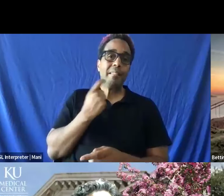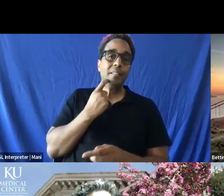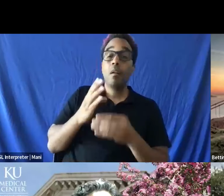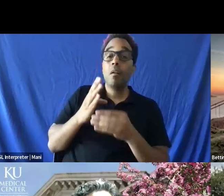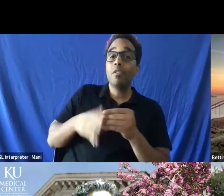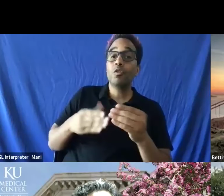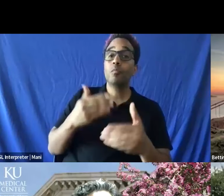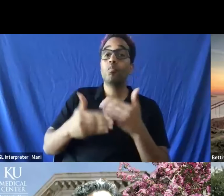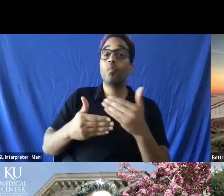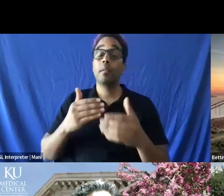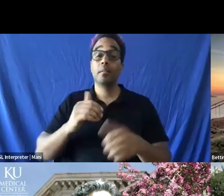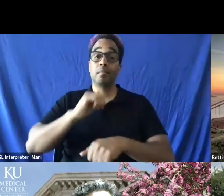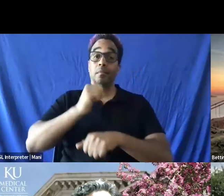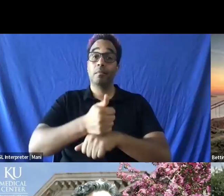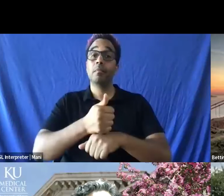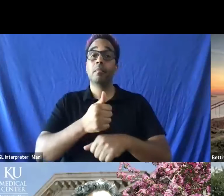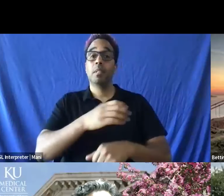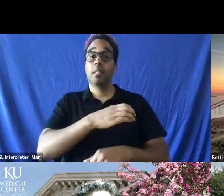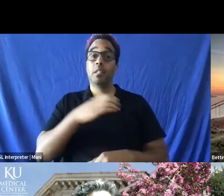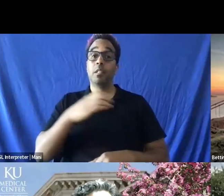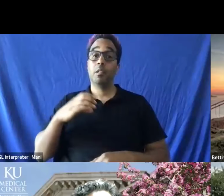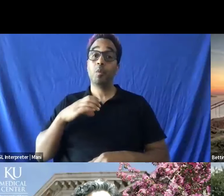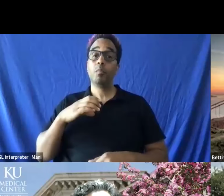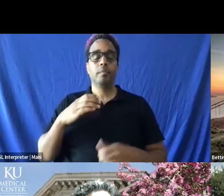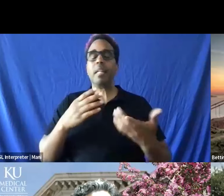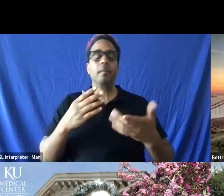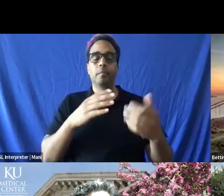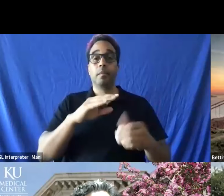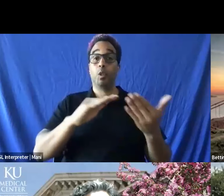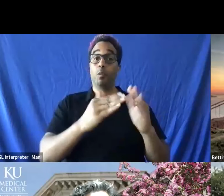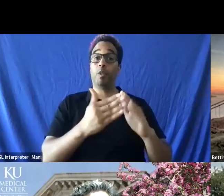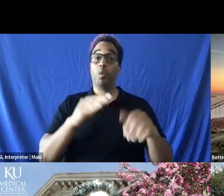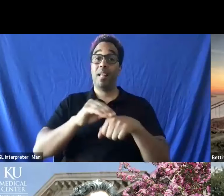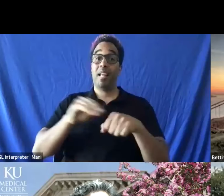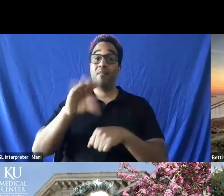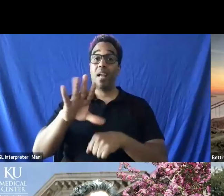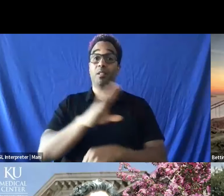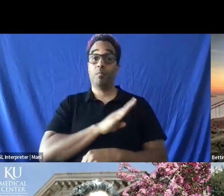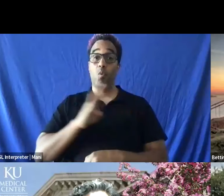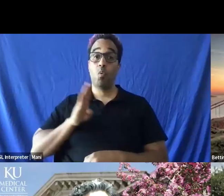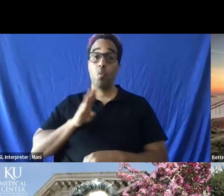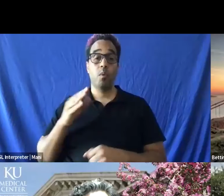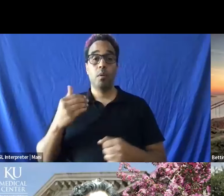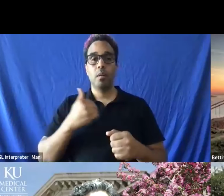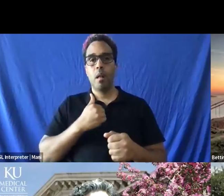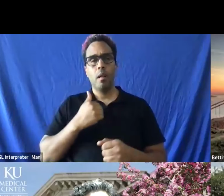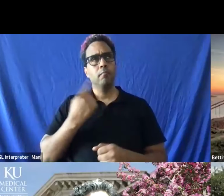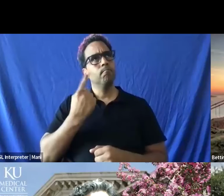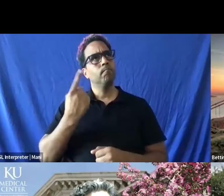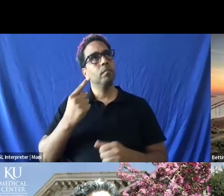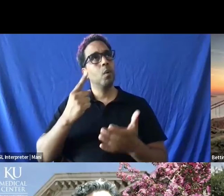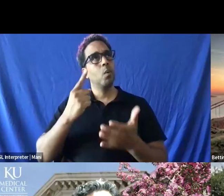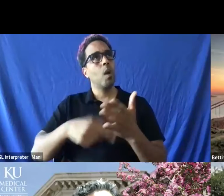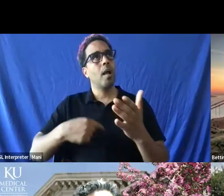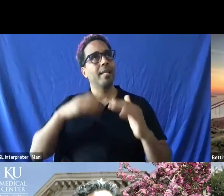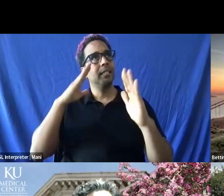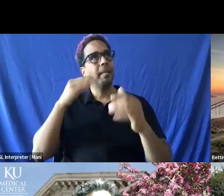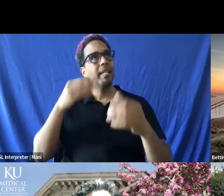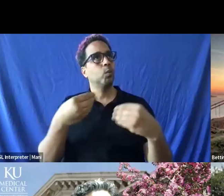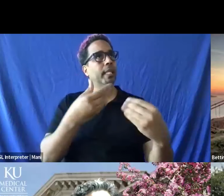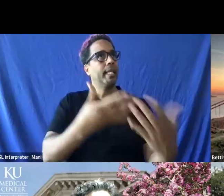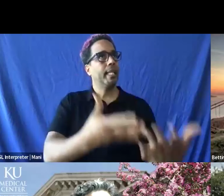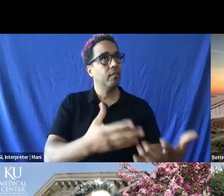establishing community advisory board, I really need to think about what is it that I can expect to give and how can I be clear about what we're